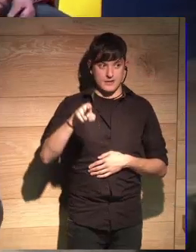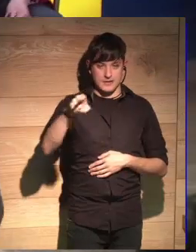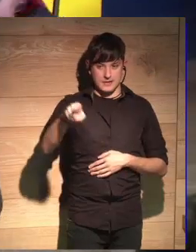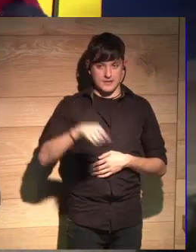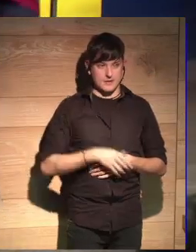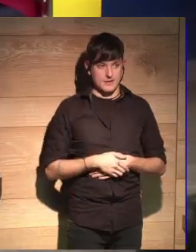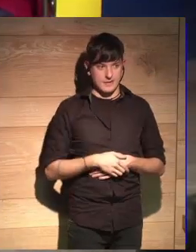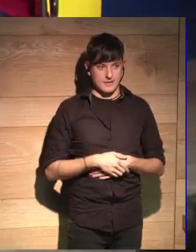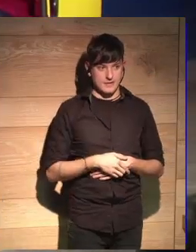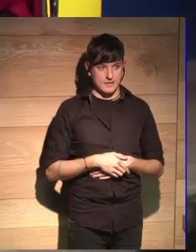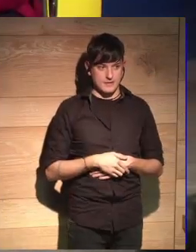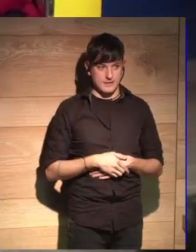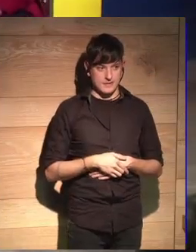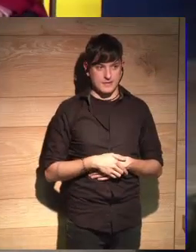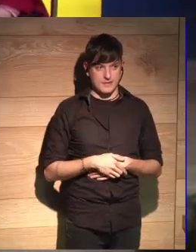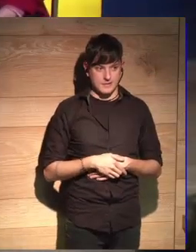That one.